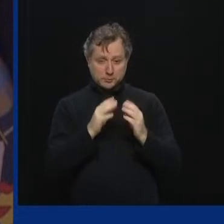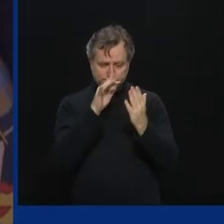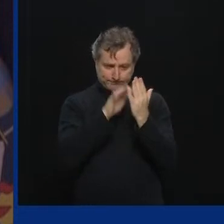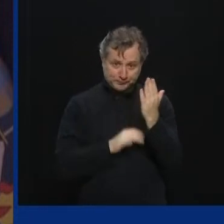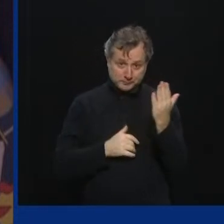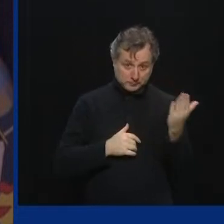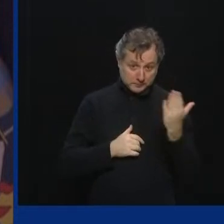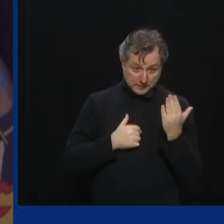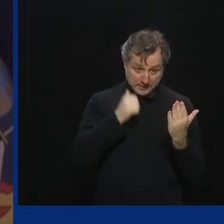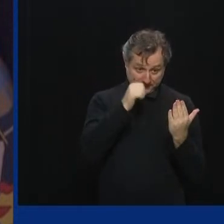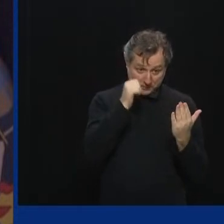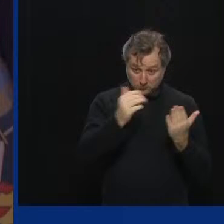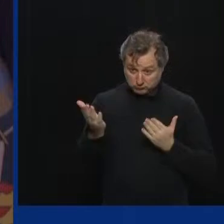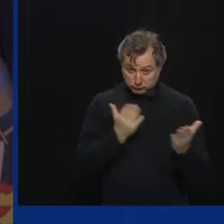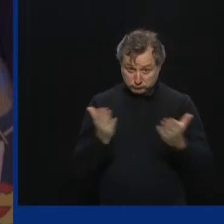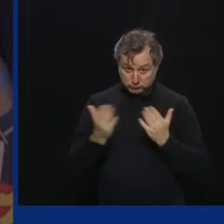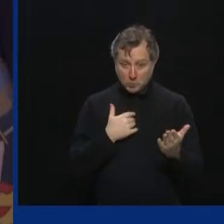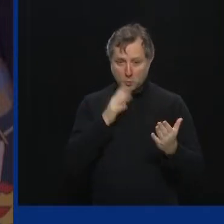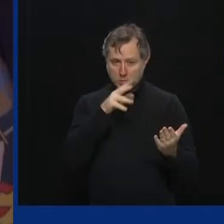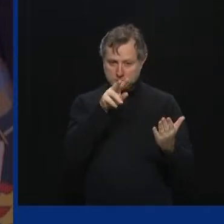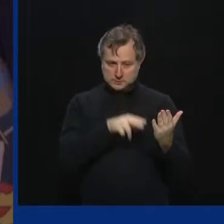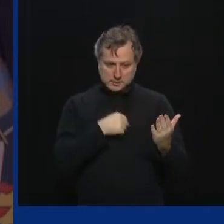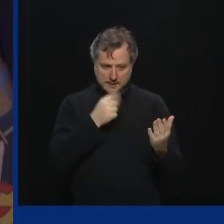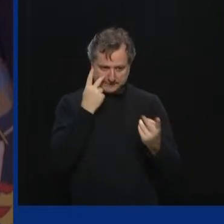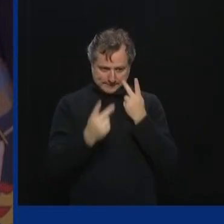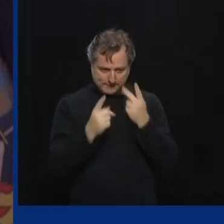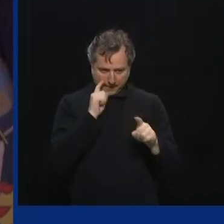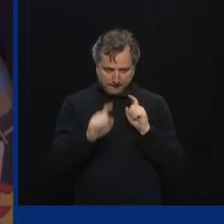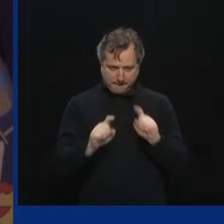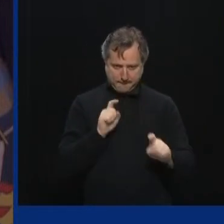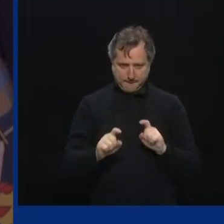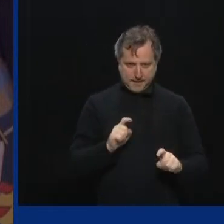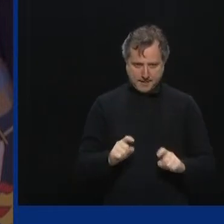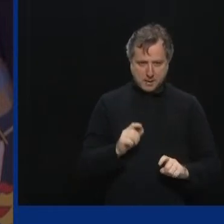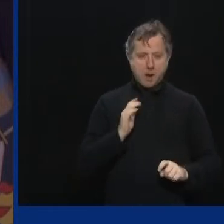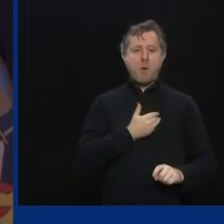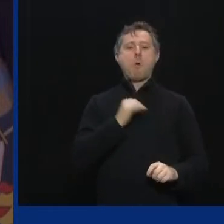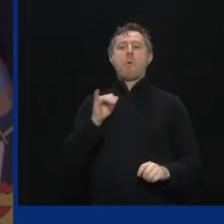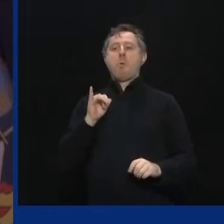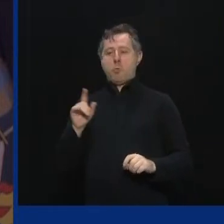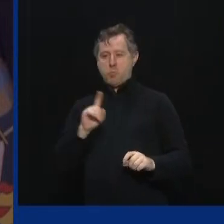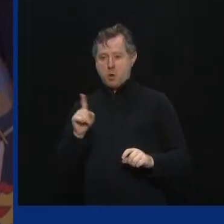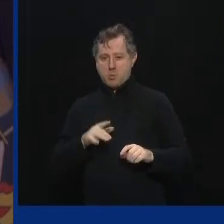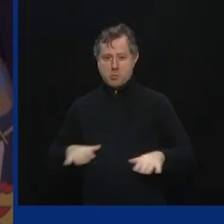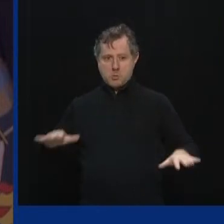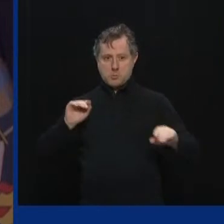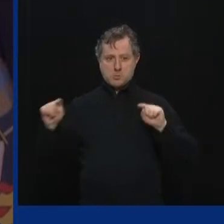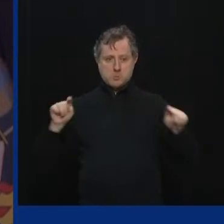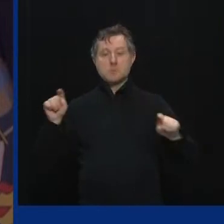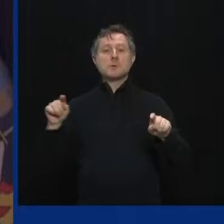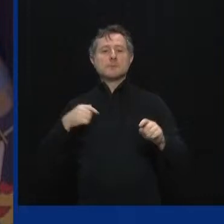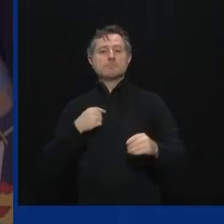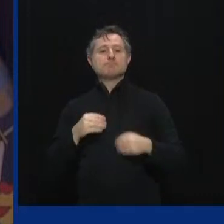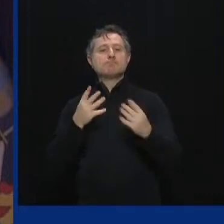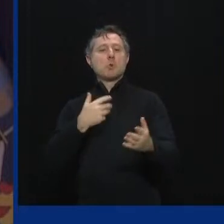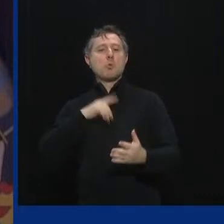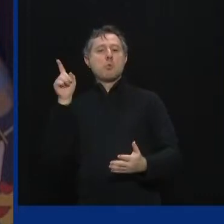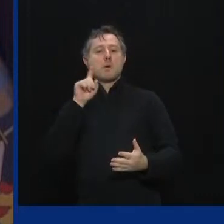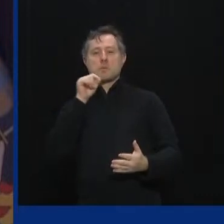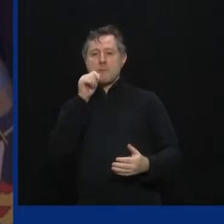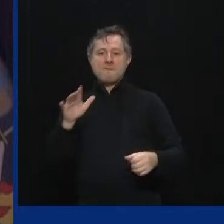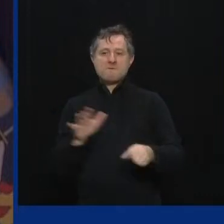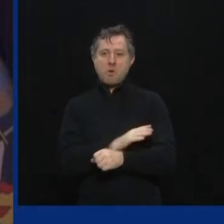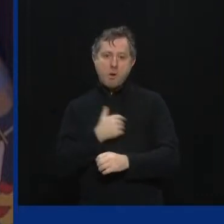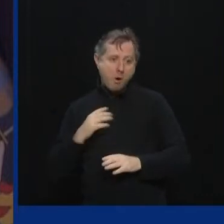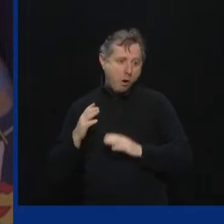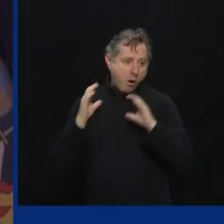on our new improved dashboards here. And so, yes, all the above approach. So I'm not putting it on the parents. I'm just saying I'm a